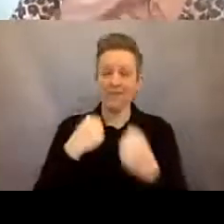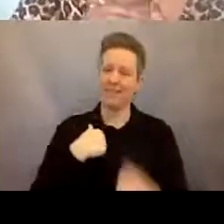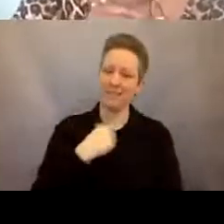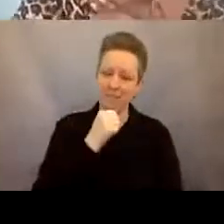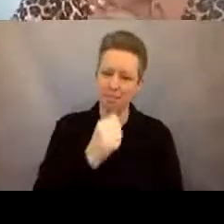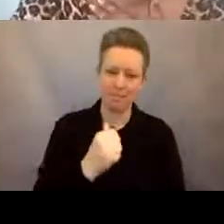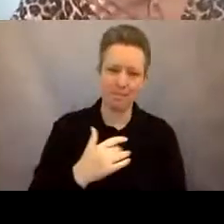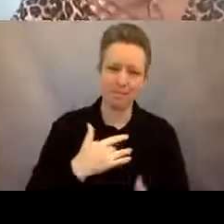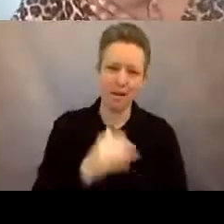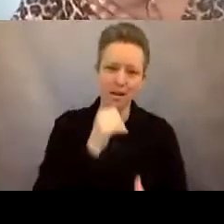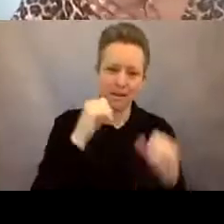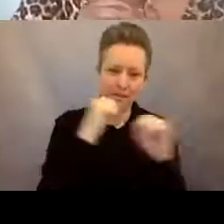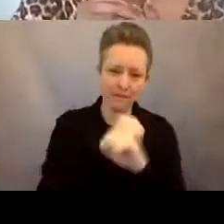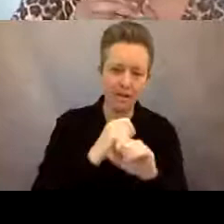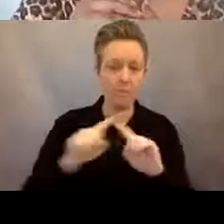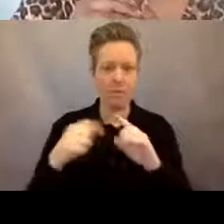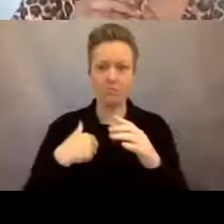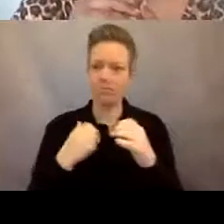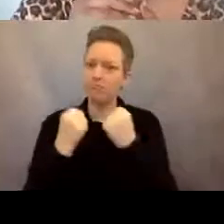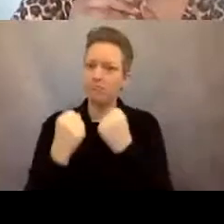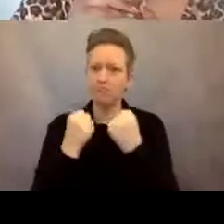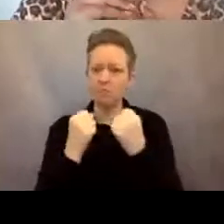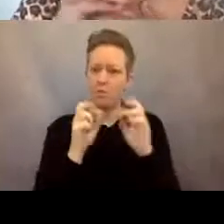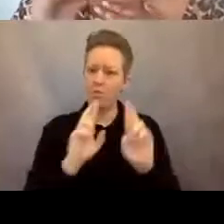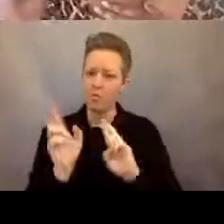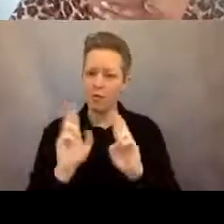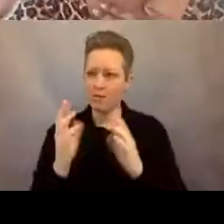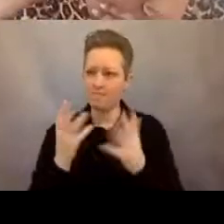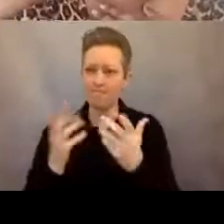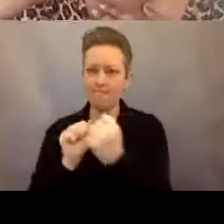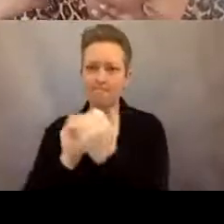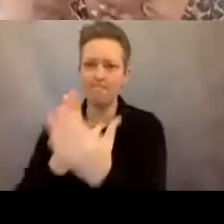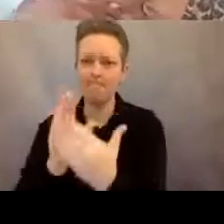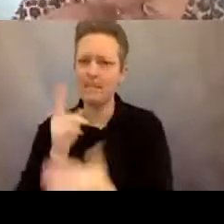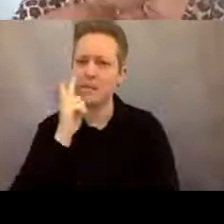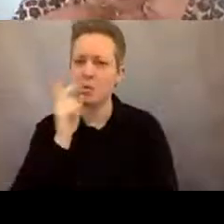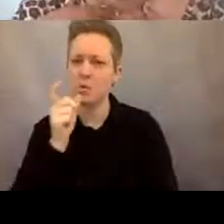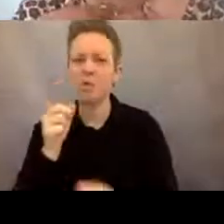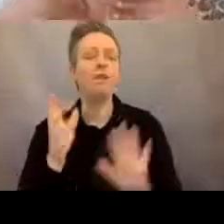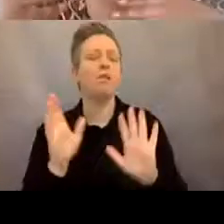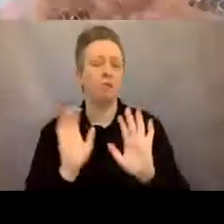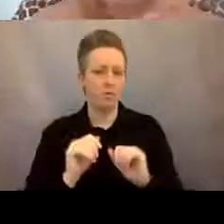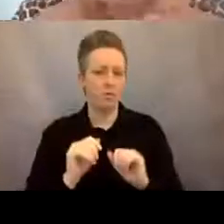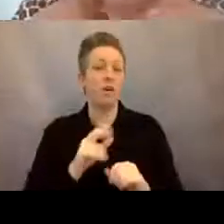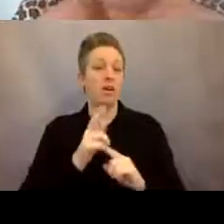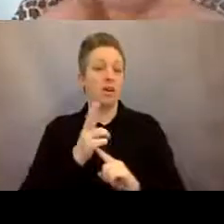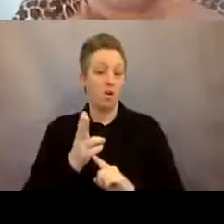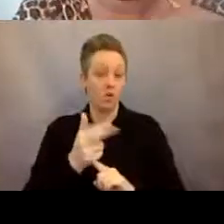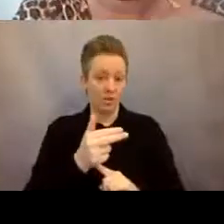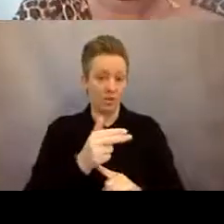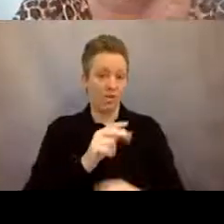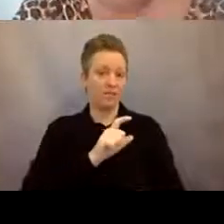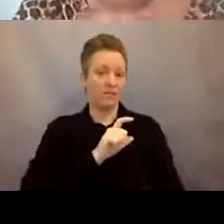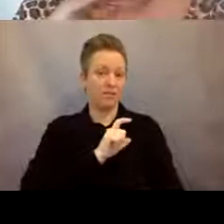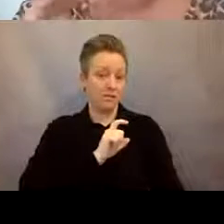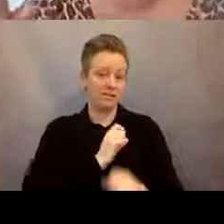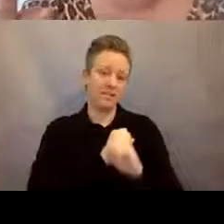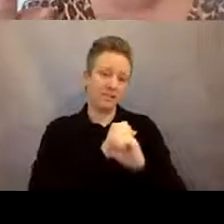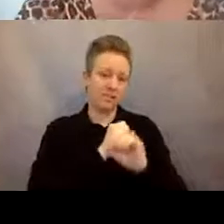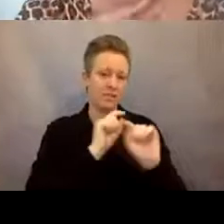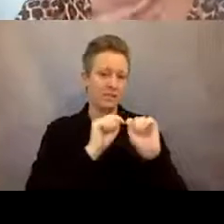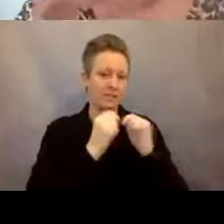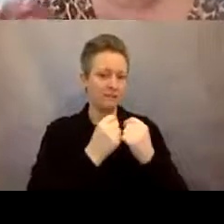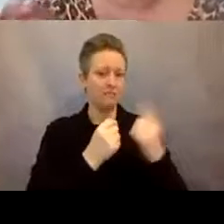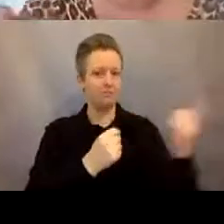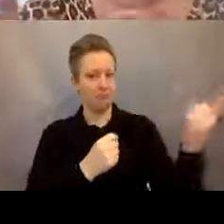I was totally prepared to do it. And so hotel security, to their credit, actually came up very quickly. They went